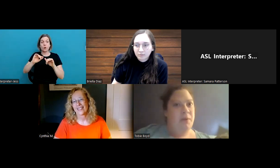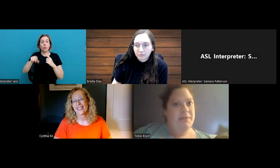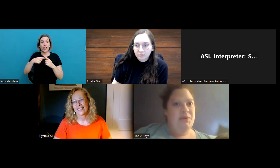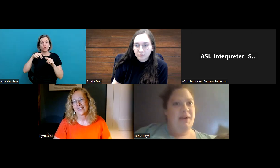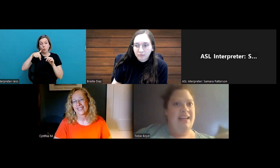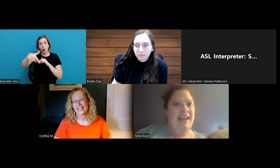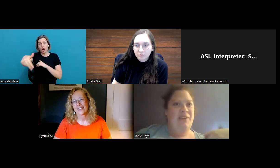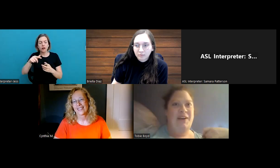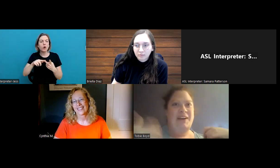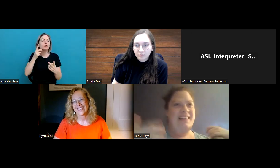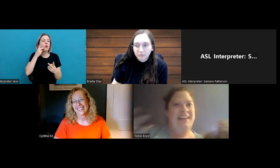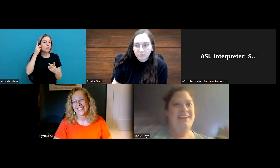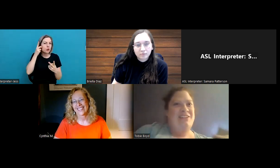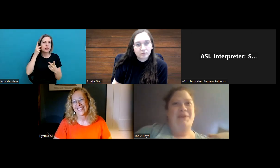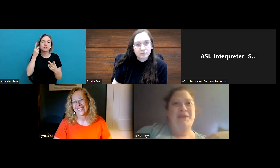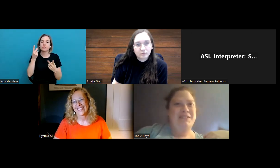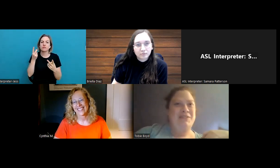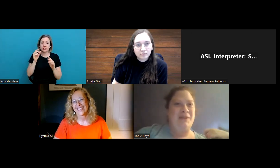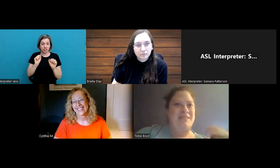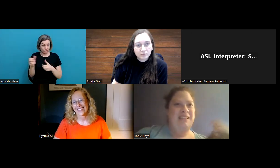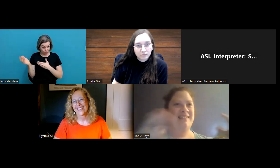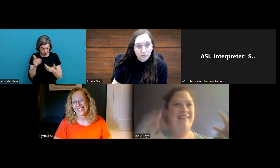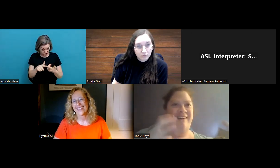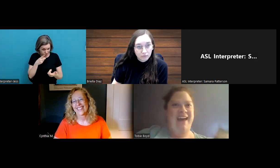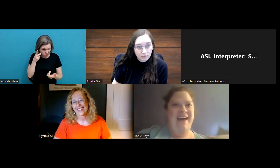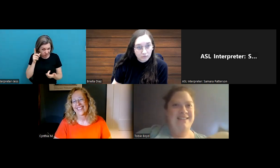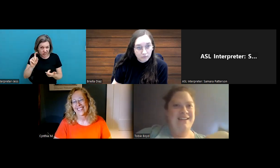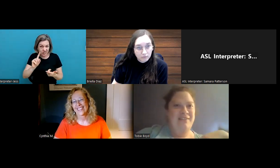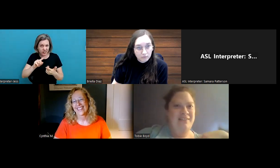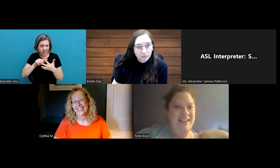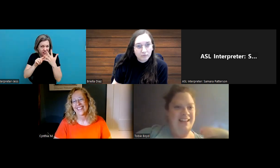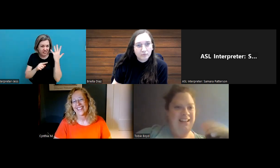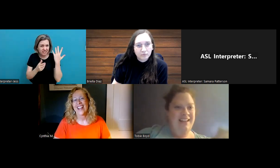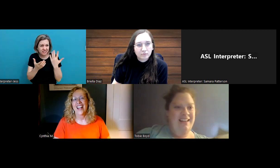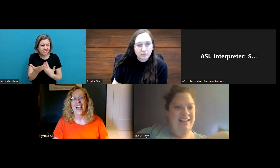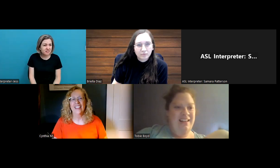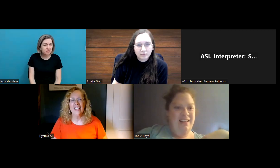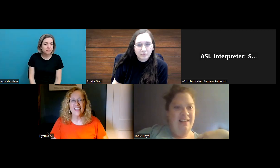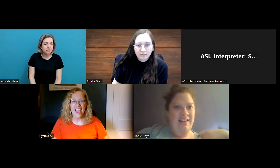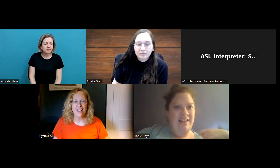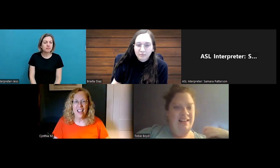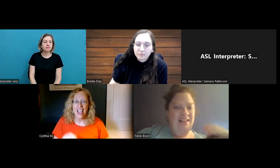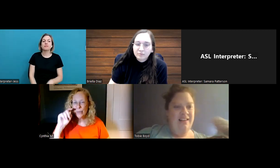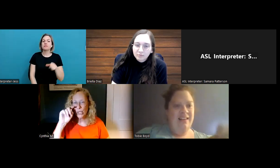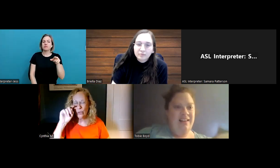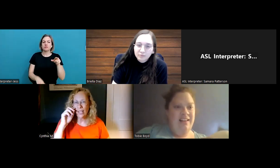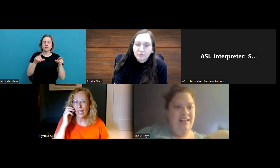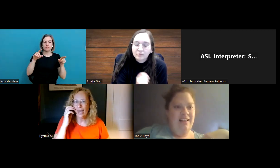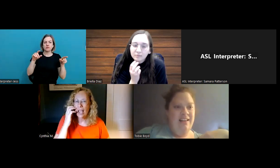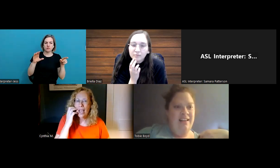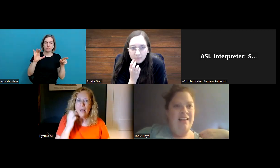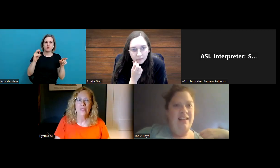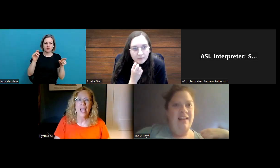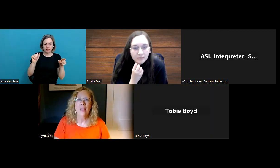like dormitory, like where, like could you bring them to dorms and all that stuff? I think that